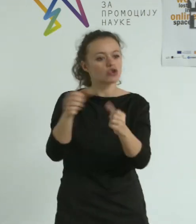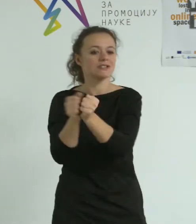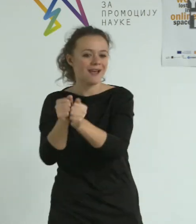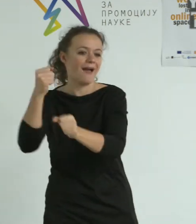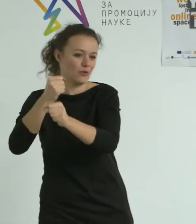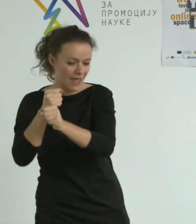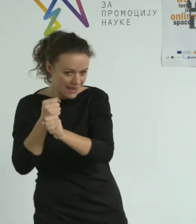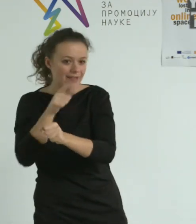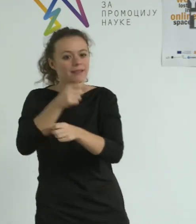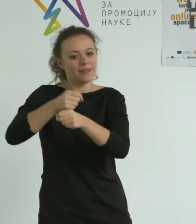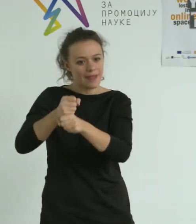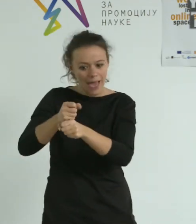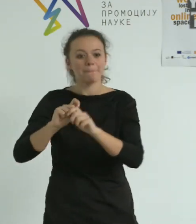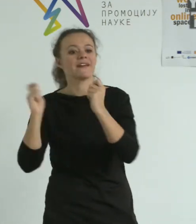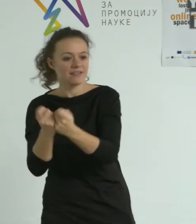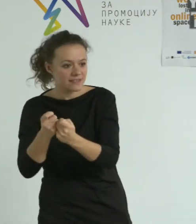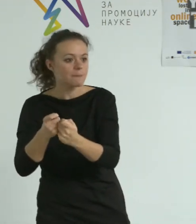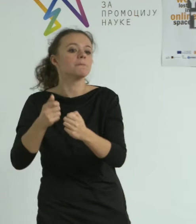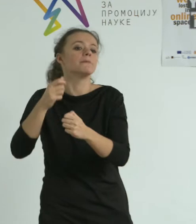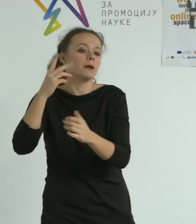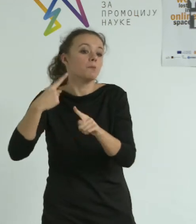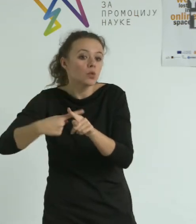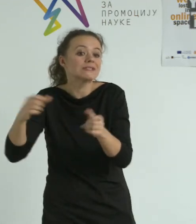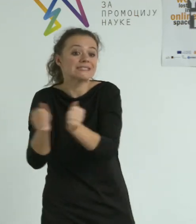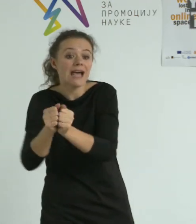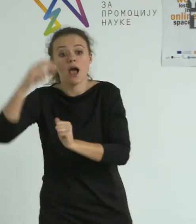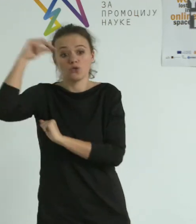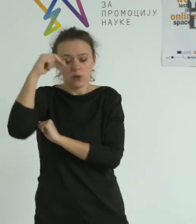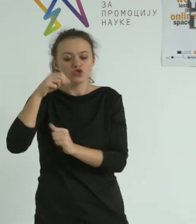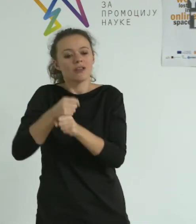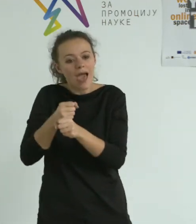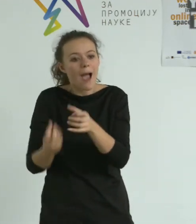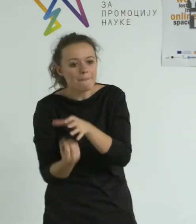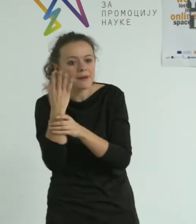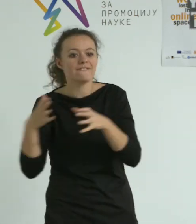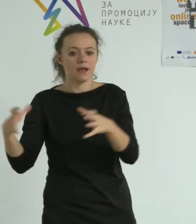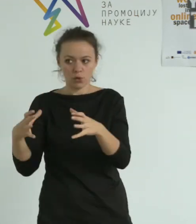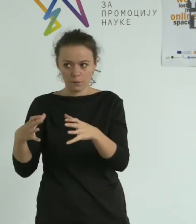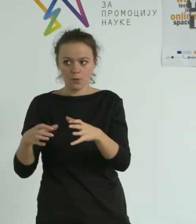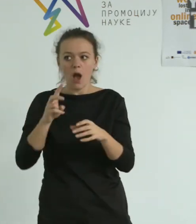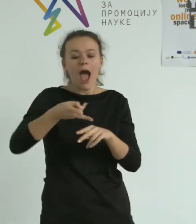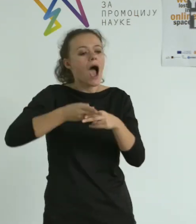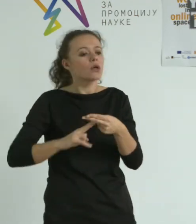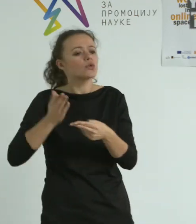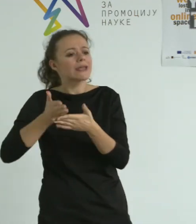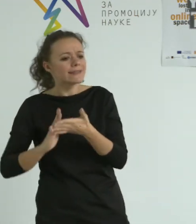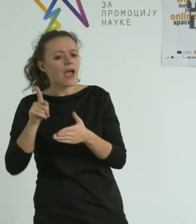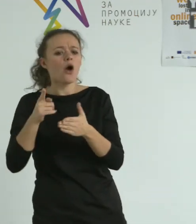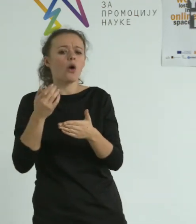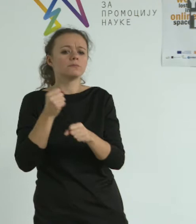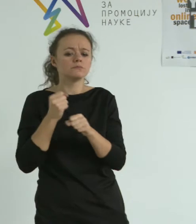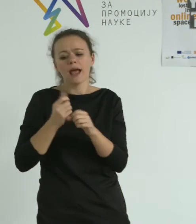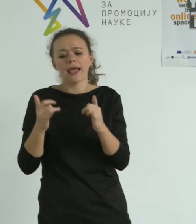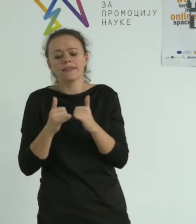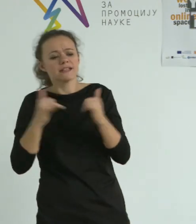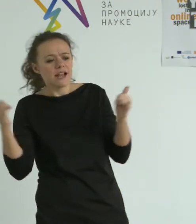together and learn together. So the idea is for them to form a group. And then in the second part, they are developing some simple